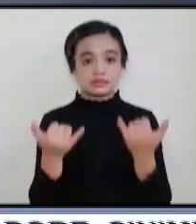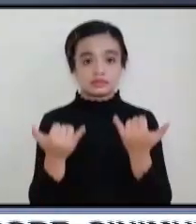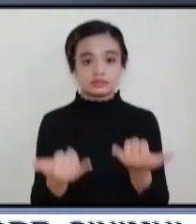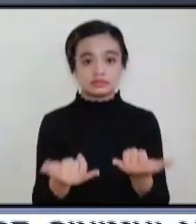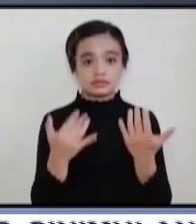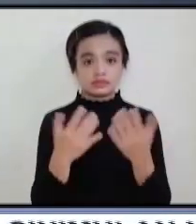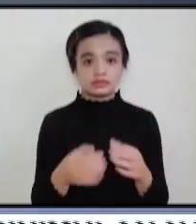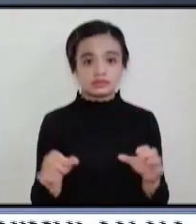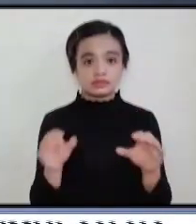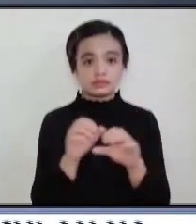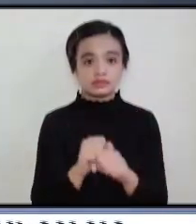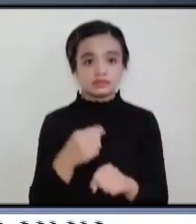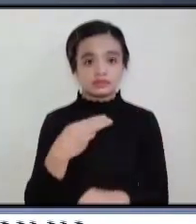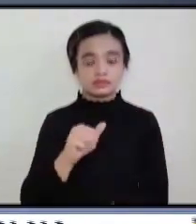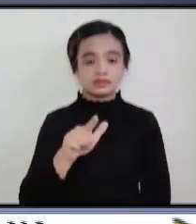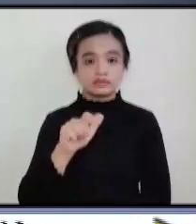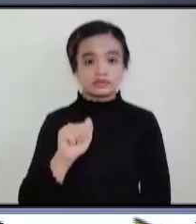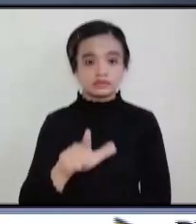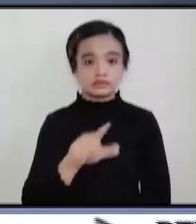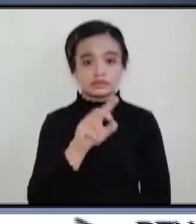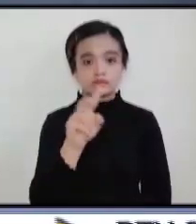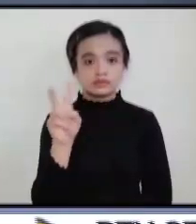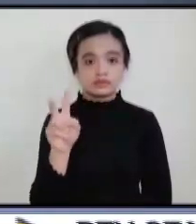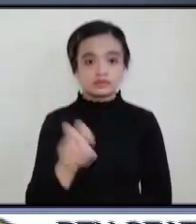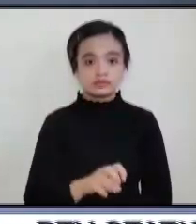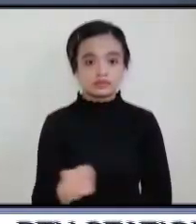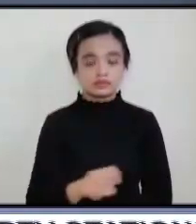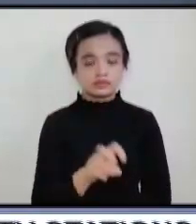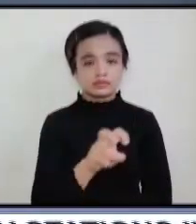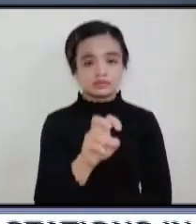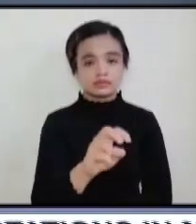trade and tourism Department of